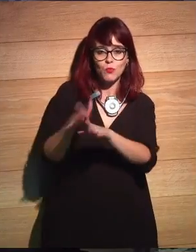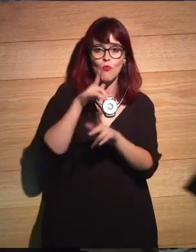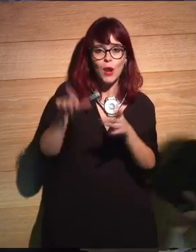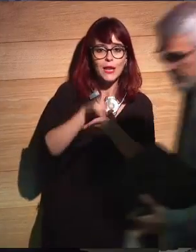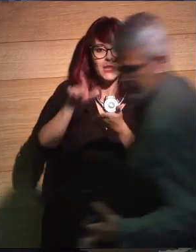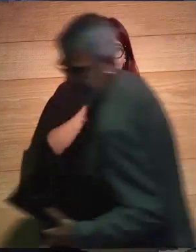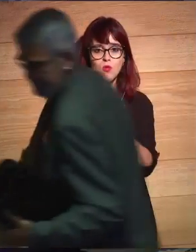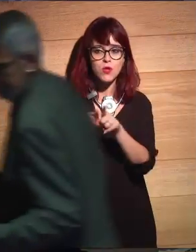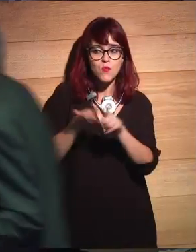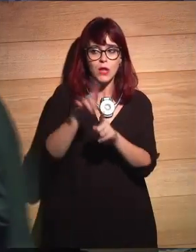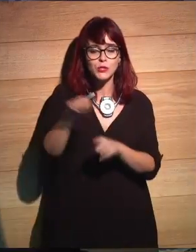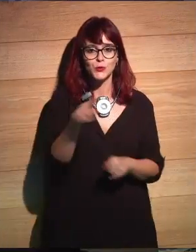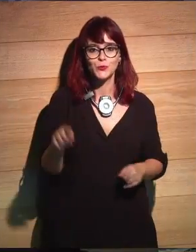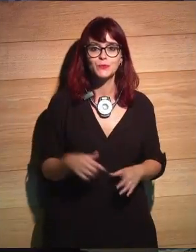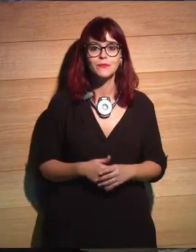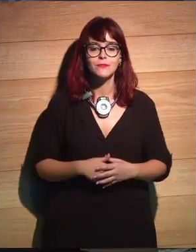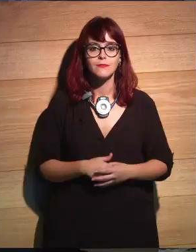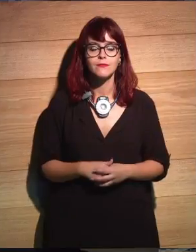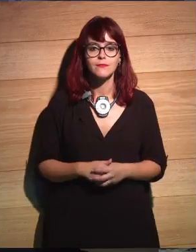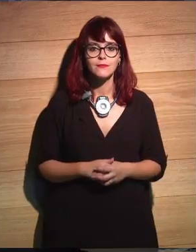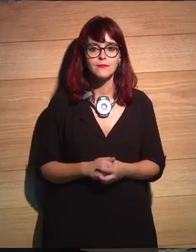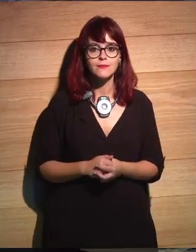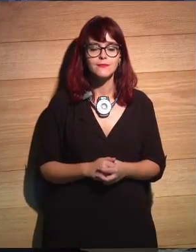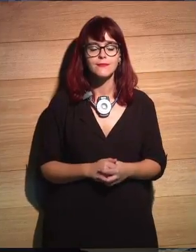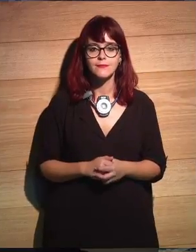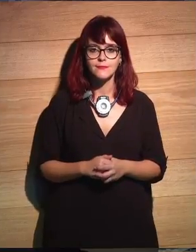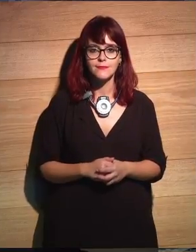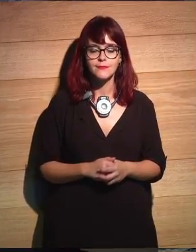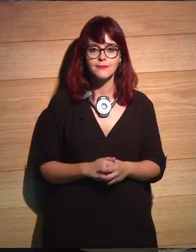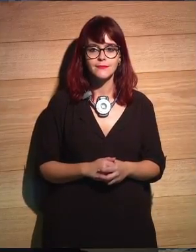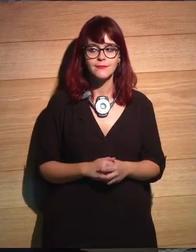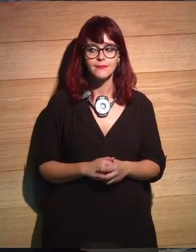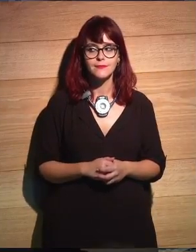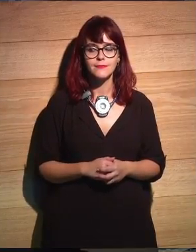something commercial as opposed to something that is literary?